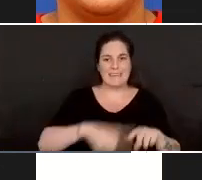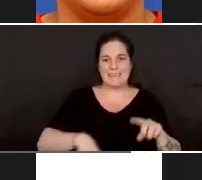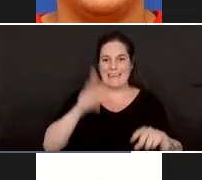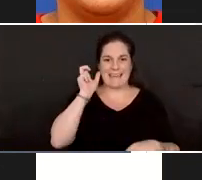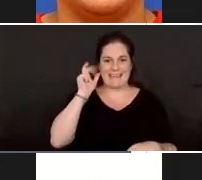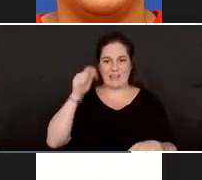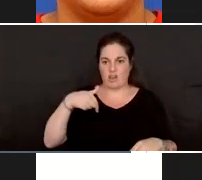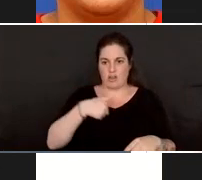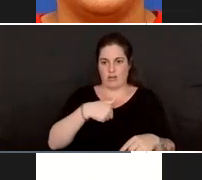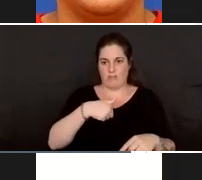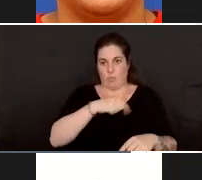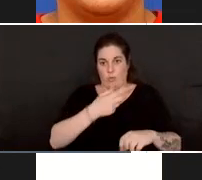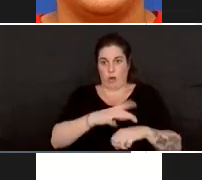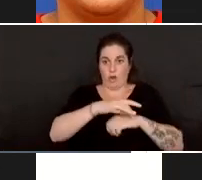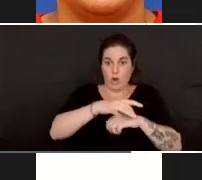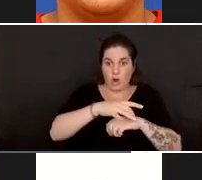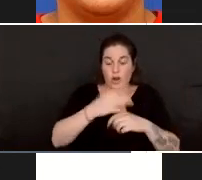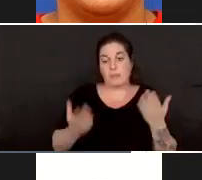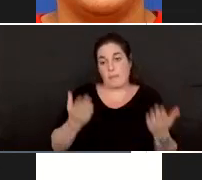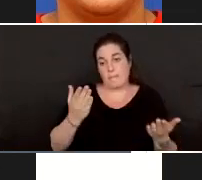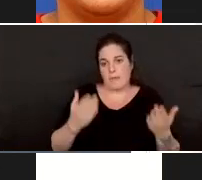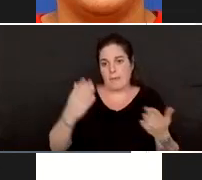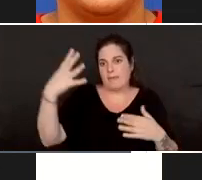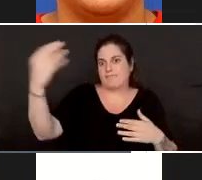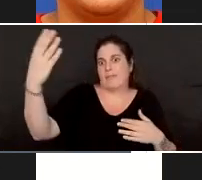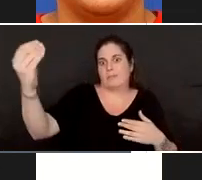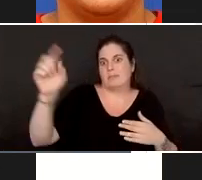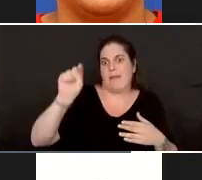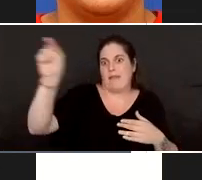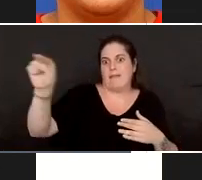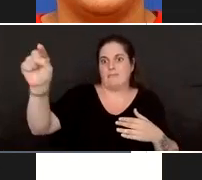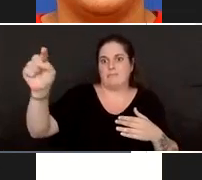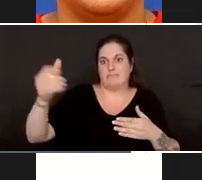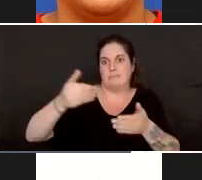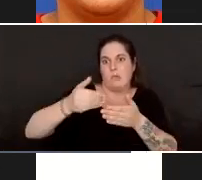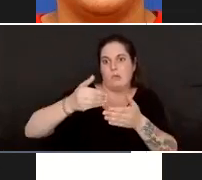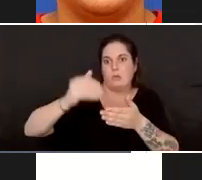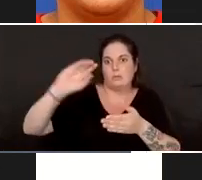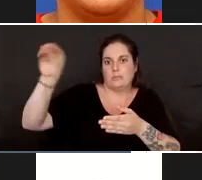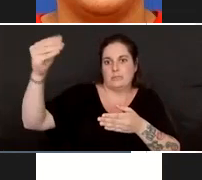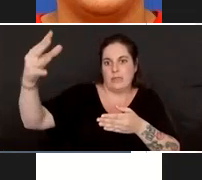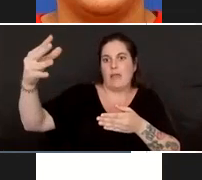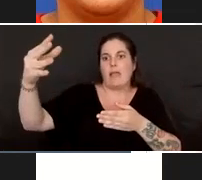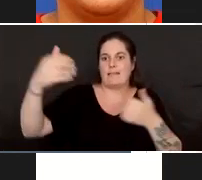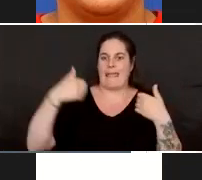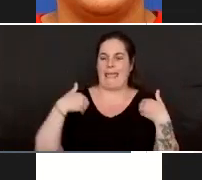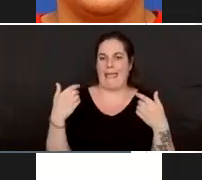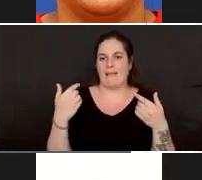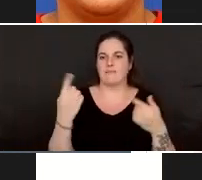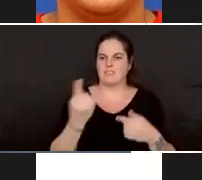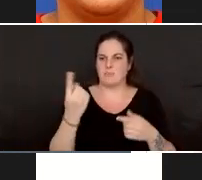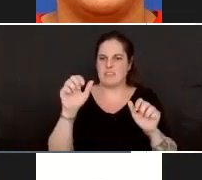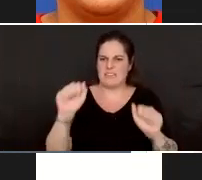Maybe there's some type of detector that is detecting those sounds from outer space. But what I'm saying is